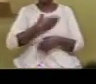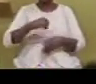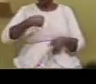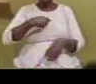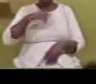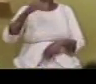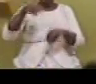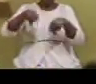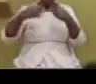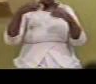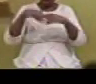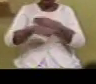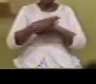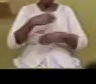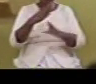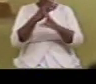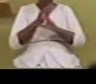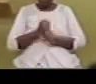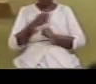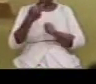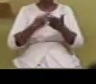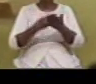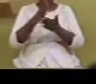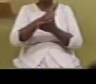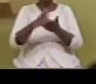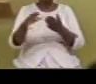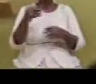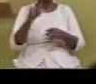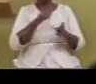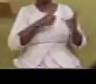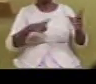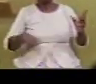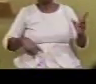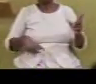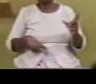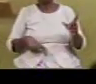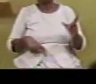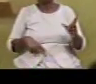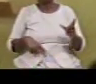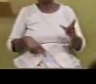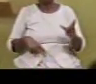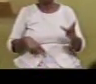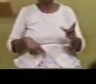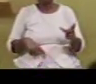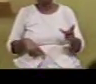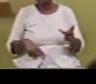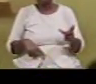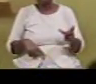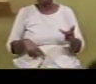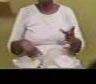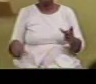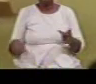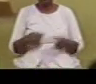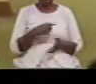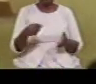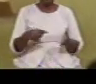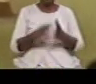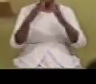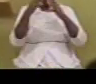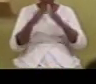We'll possess the righteousness of the Lord. This worship service